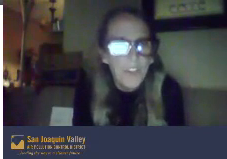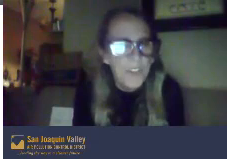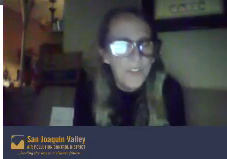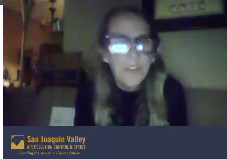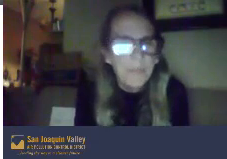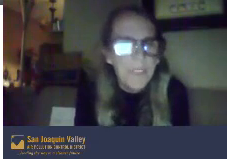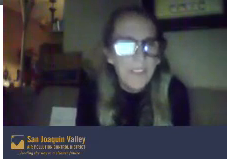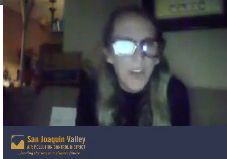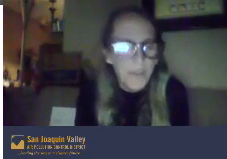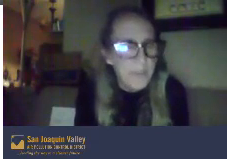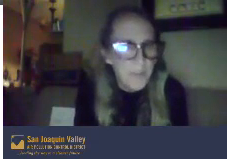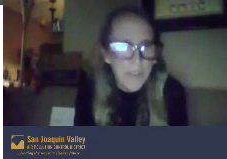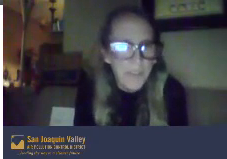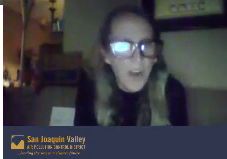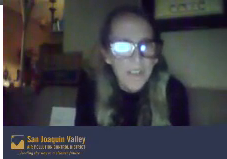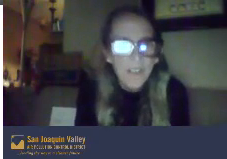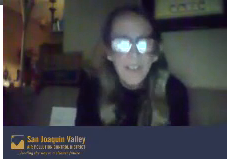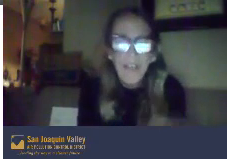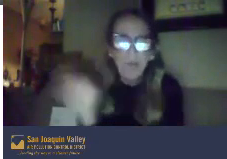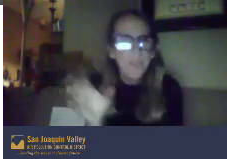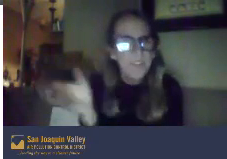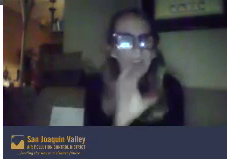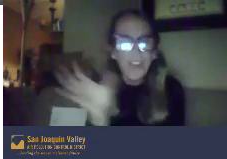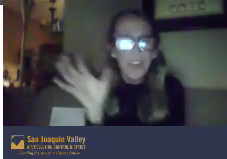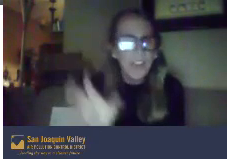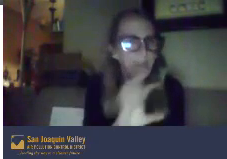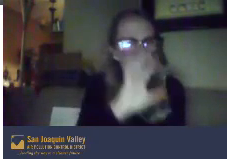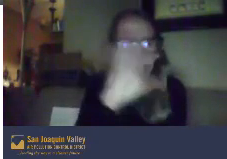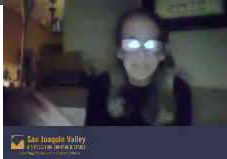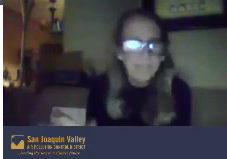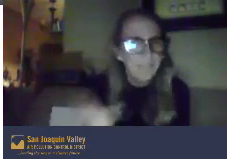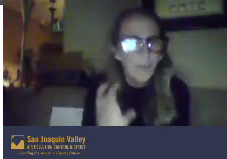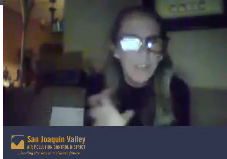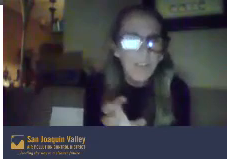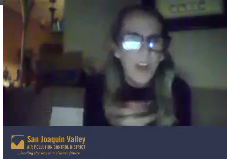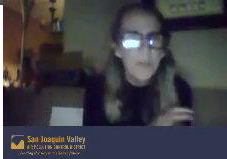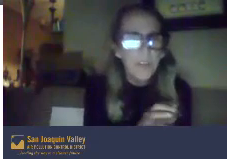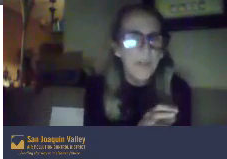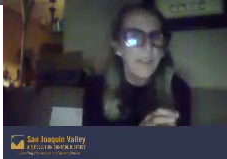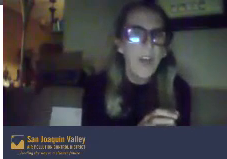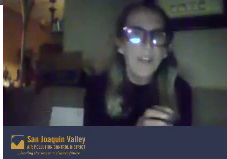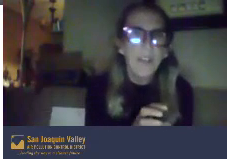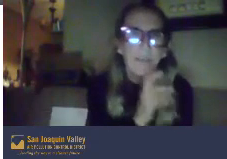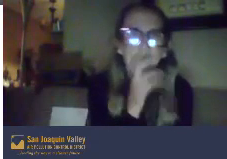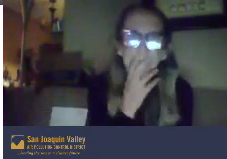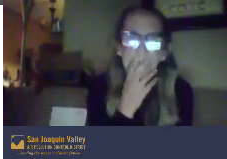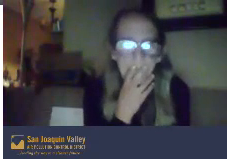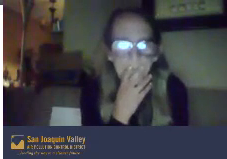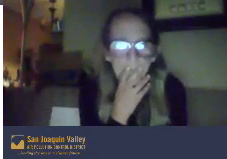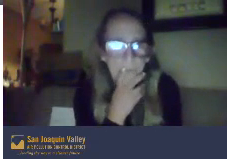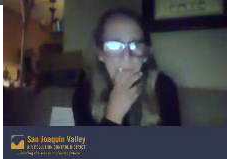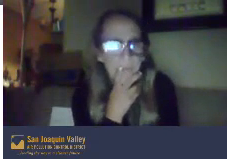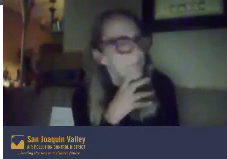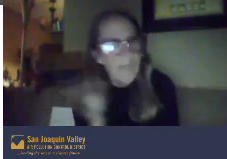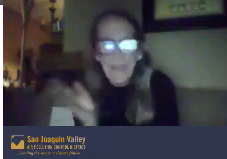sorry, I just completely lost my train of thought. I was listening to you and totally lost my train of thought. And